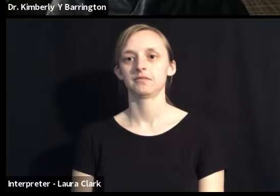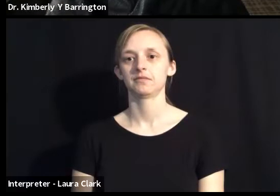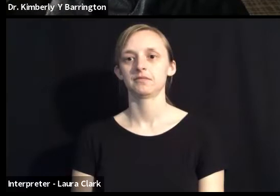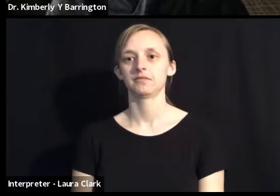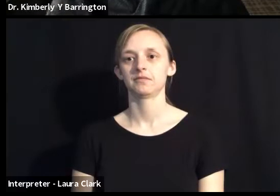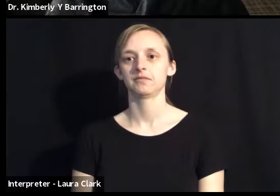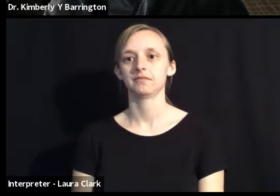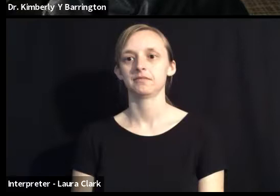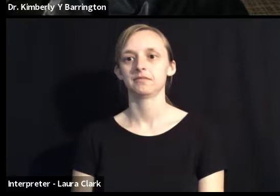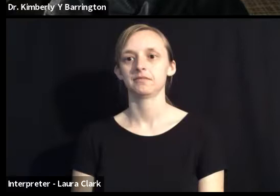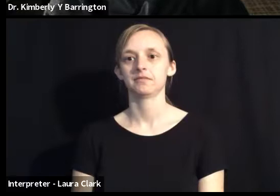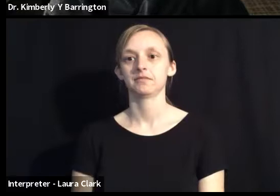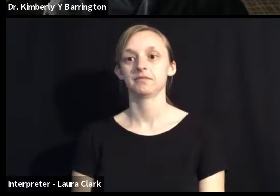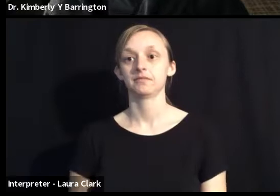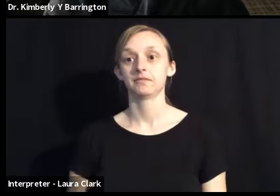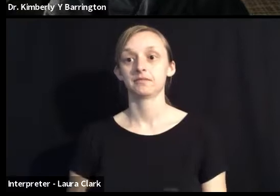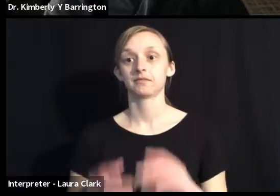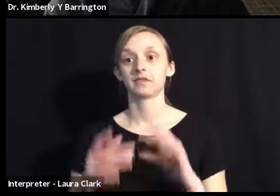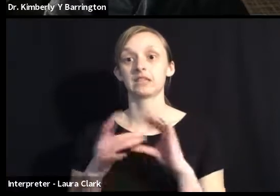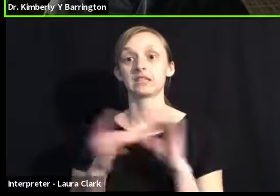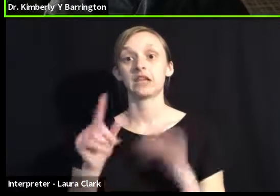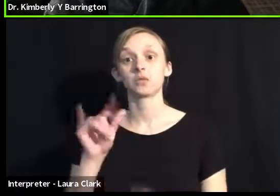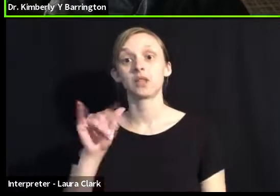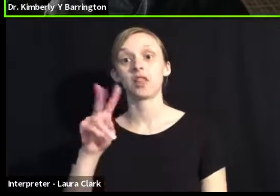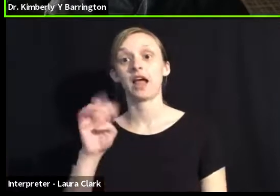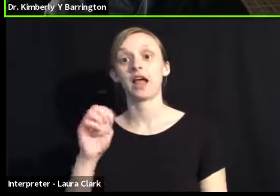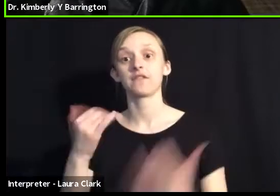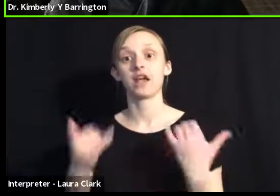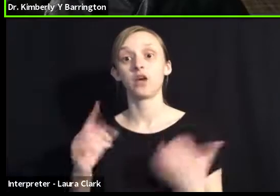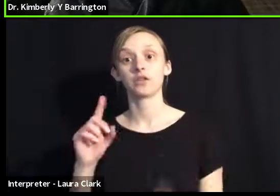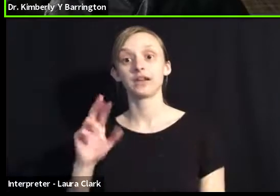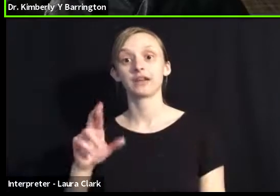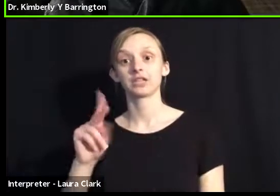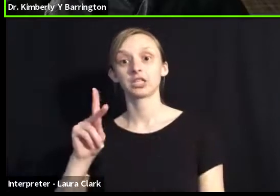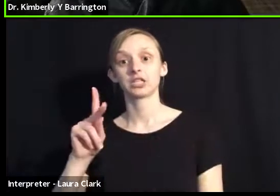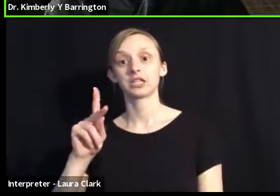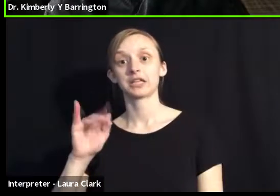It says we're live, Dr. Kimberly. Oh my goodness.